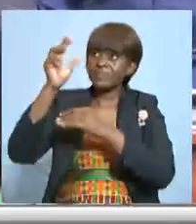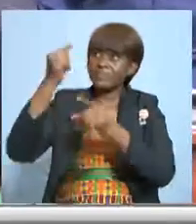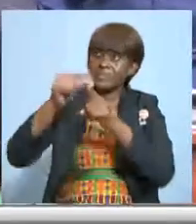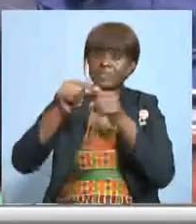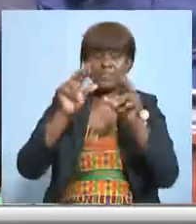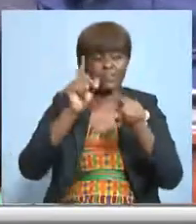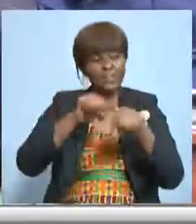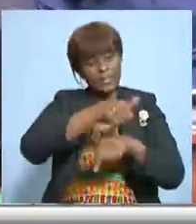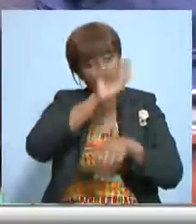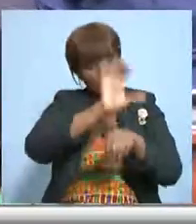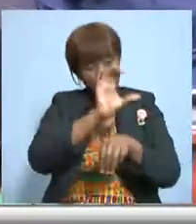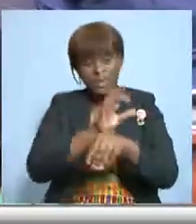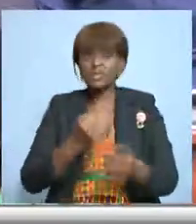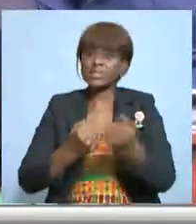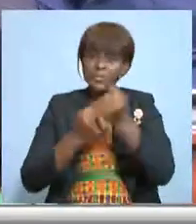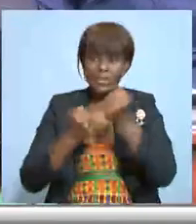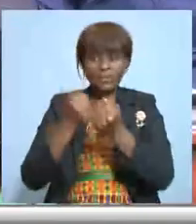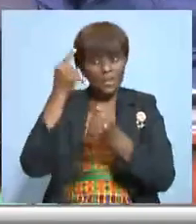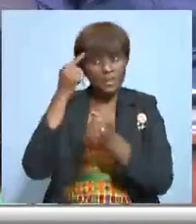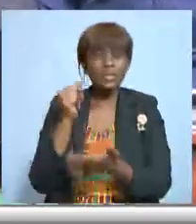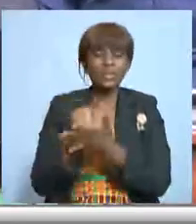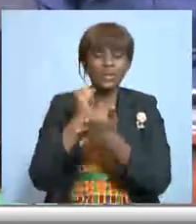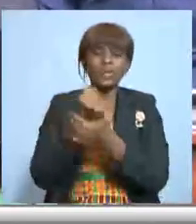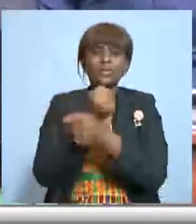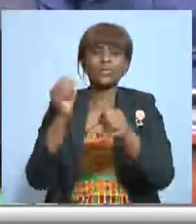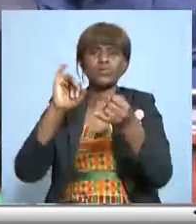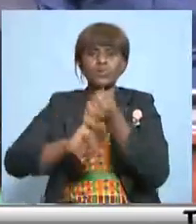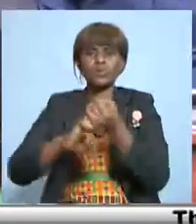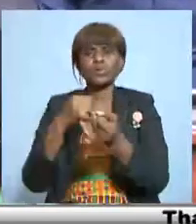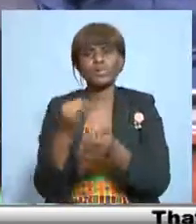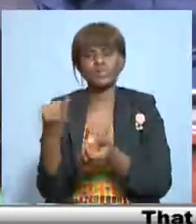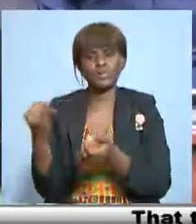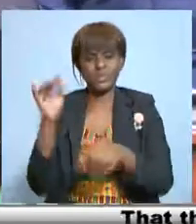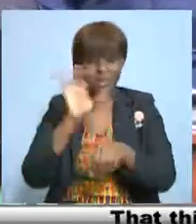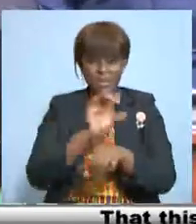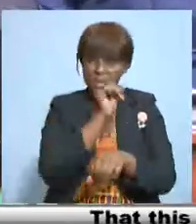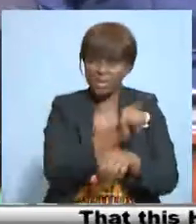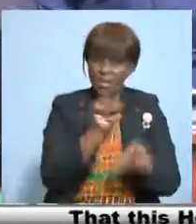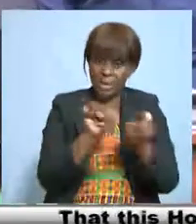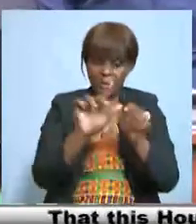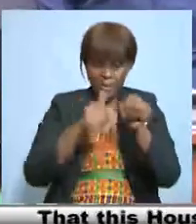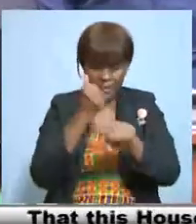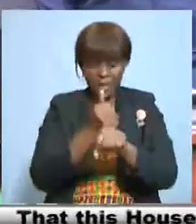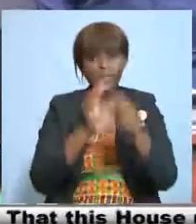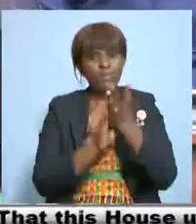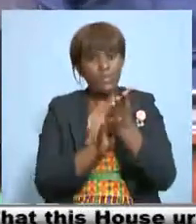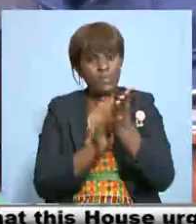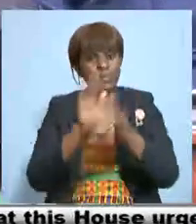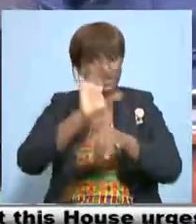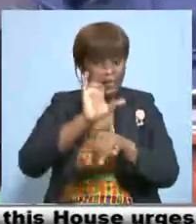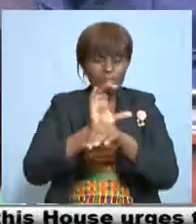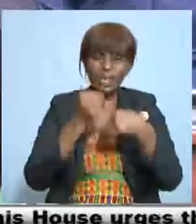church has complemented government in addressing social issues. The church has established schools. The church